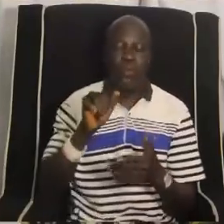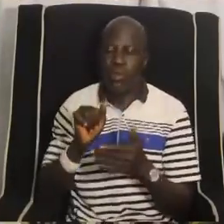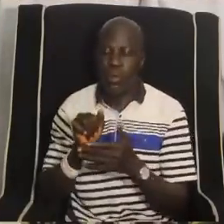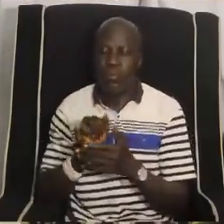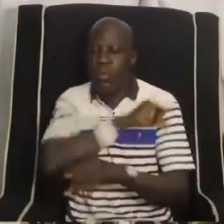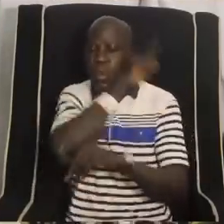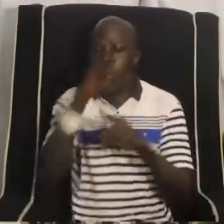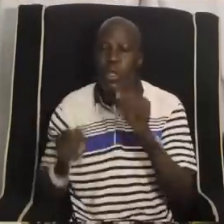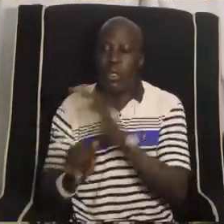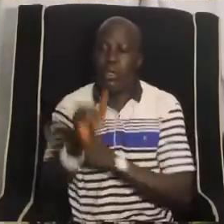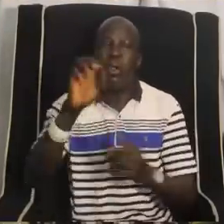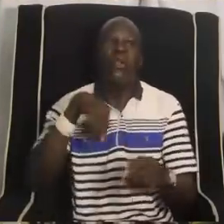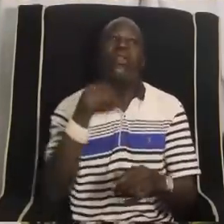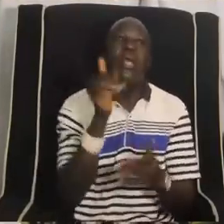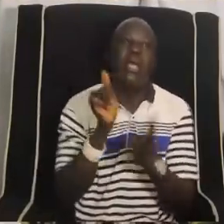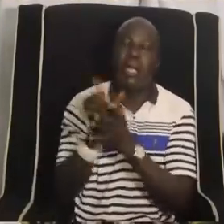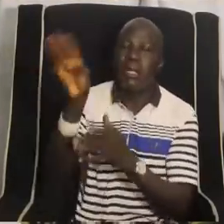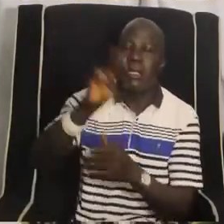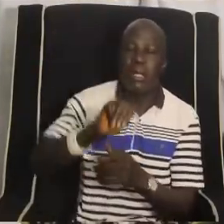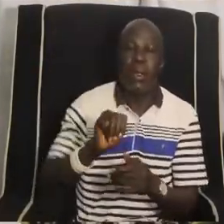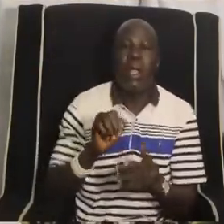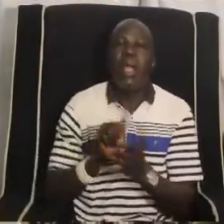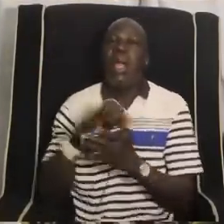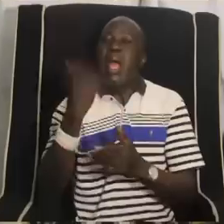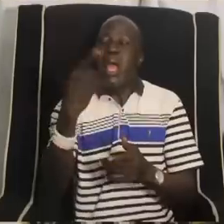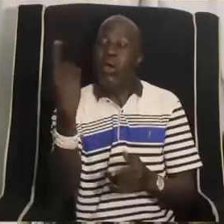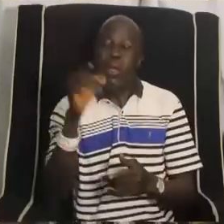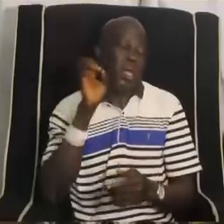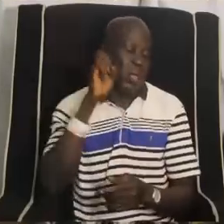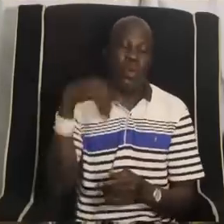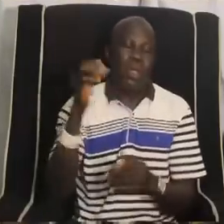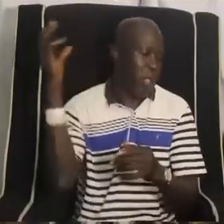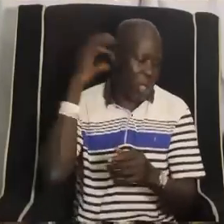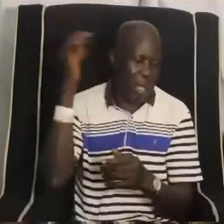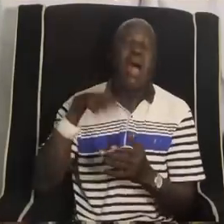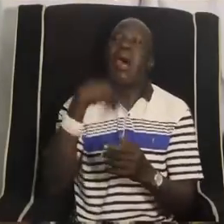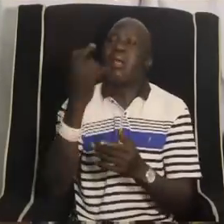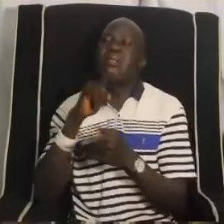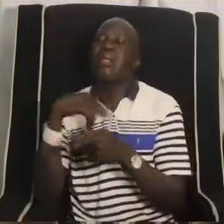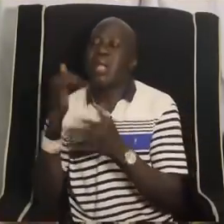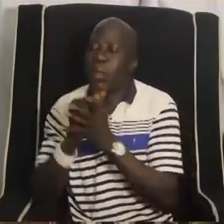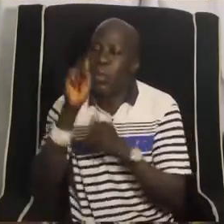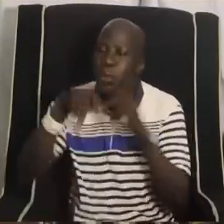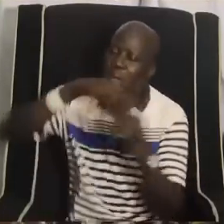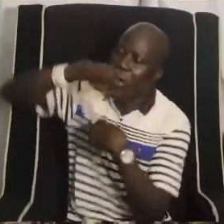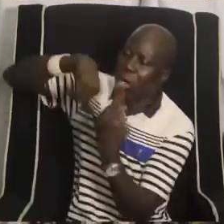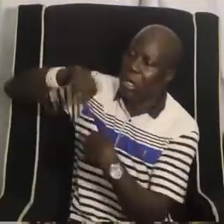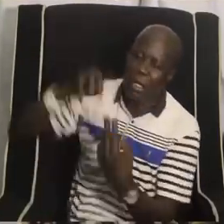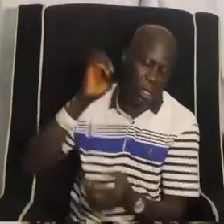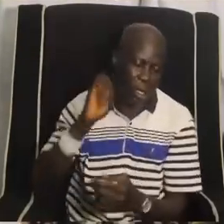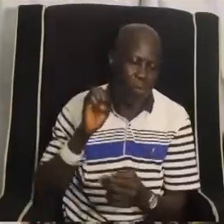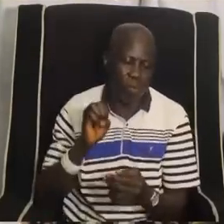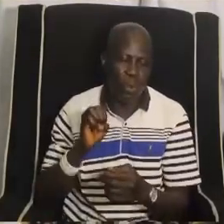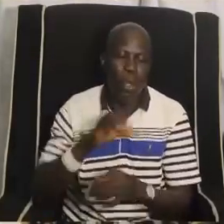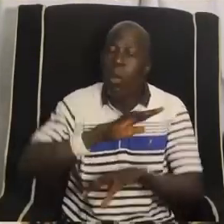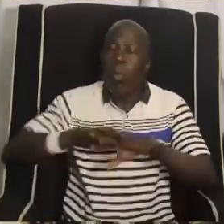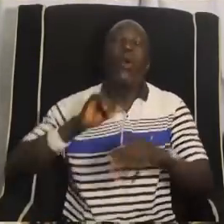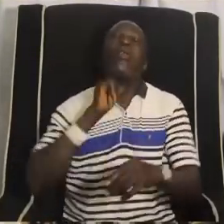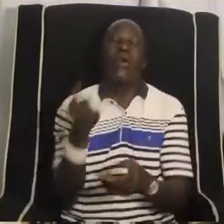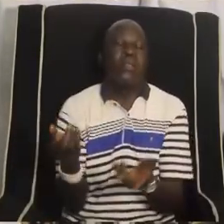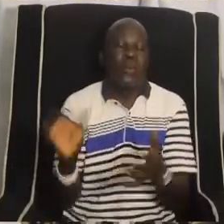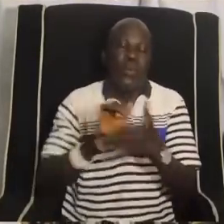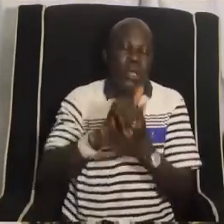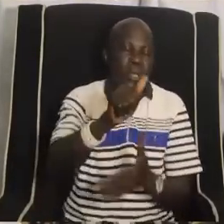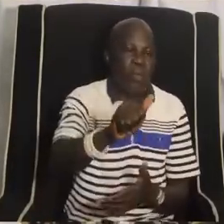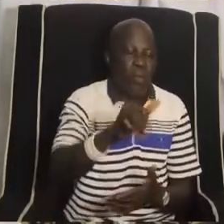gbàgbọ́ nínú rẹ. Nígbà tó Olúwa sọ fún mi. When the Lord told me. Èmi ni mo gbọ́. I was the one that heard. Mo sọ fún àwọn tó yí mi ká. I tell the people that surround me. Wọn ò lè gbàgbọ́. But